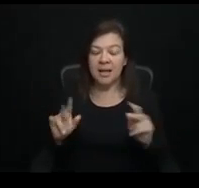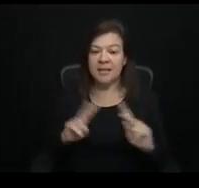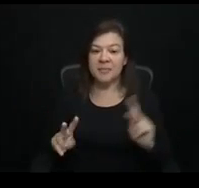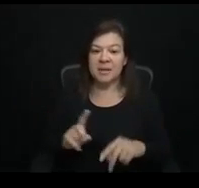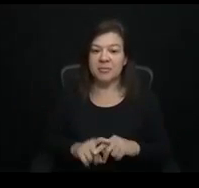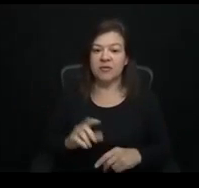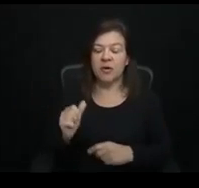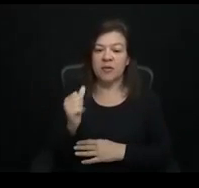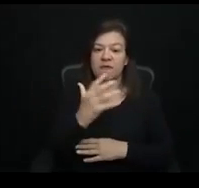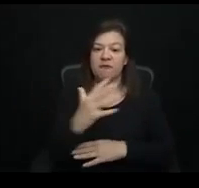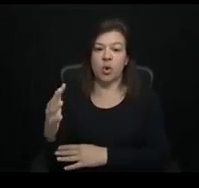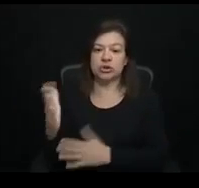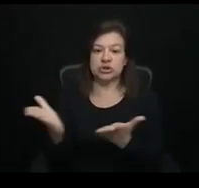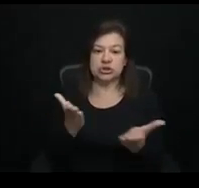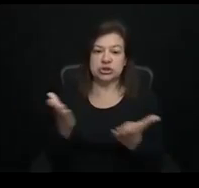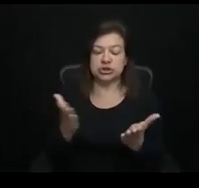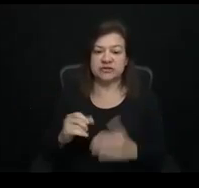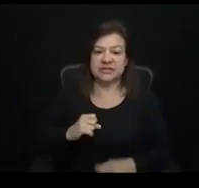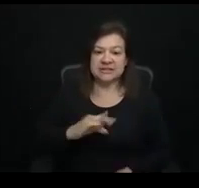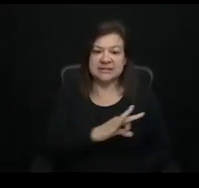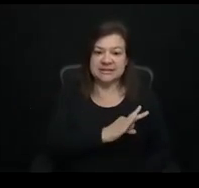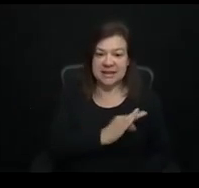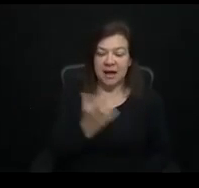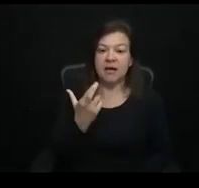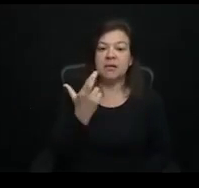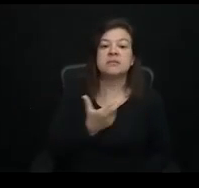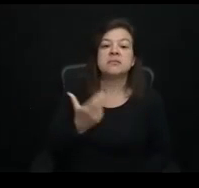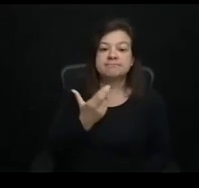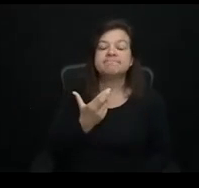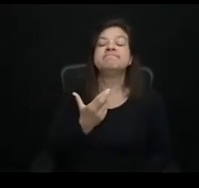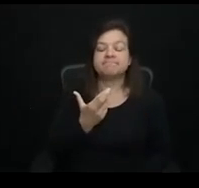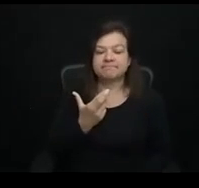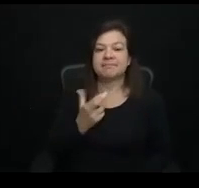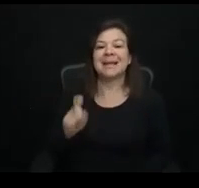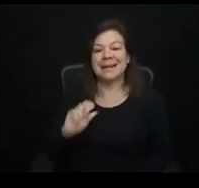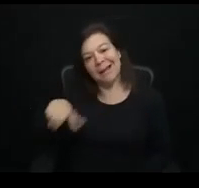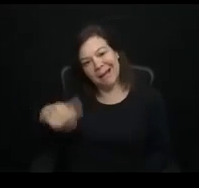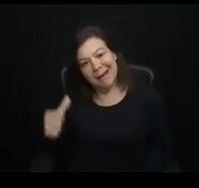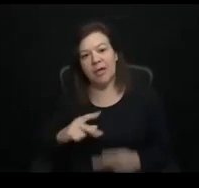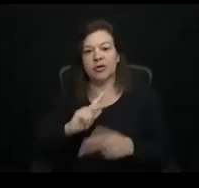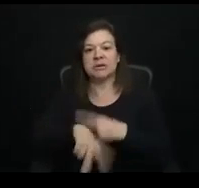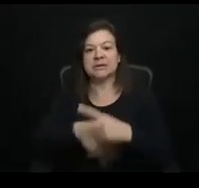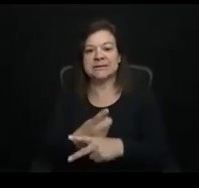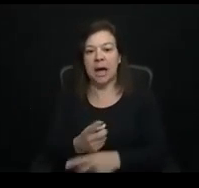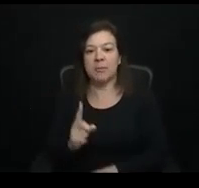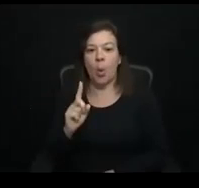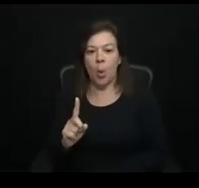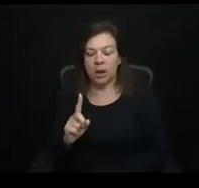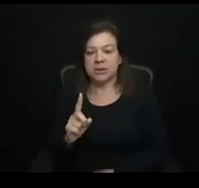Service staff around here, we realized that it's needing another type 1 incident management team to come in behind